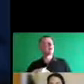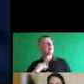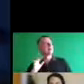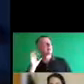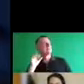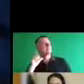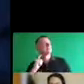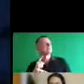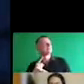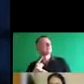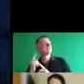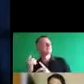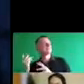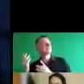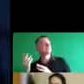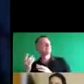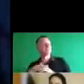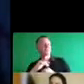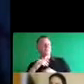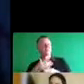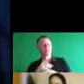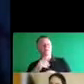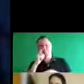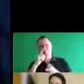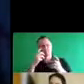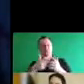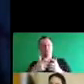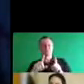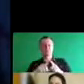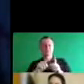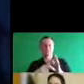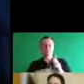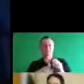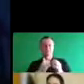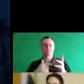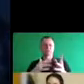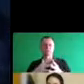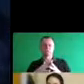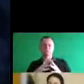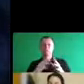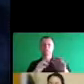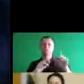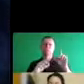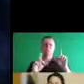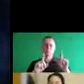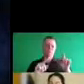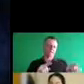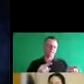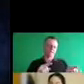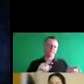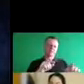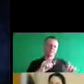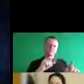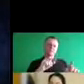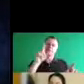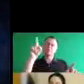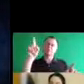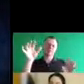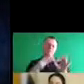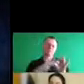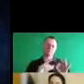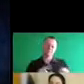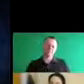visitors talk about your work, they have been trying to piece the puzzle together. Like, what's the connection? What's this? And the discussion